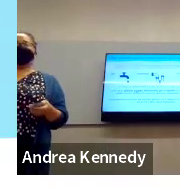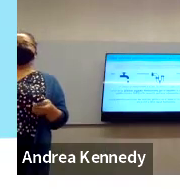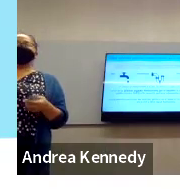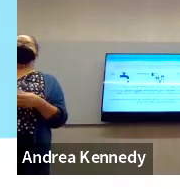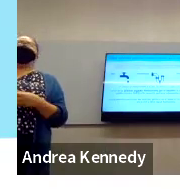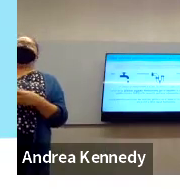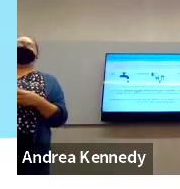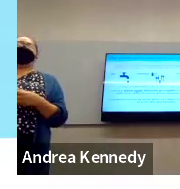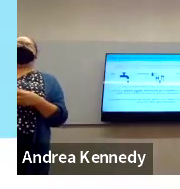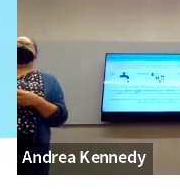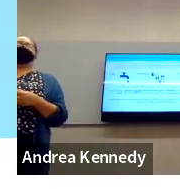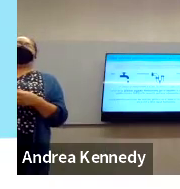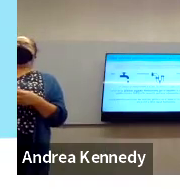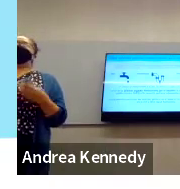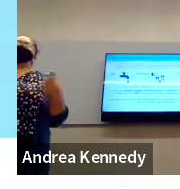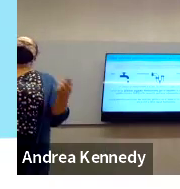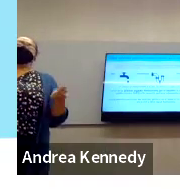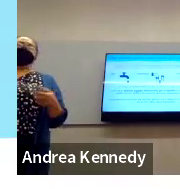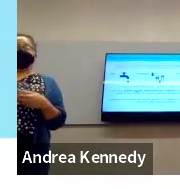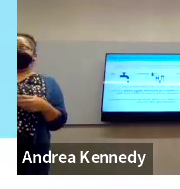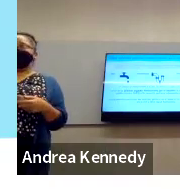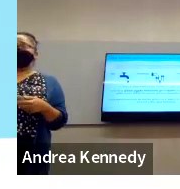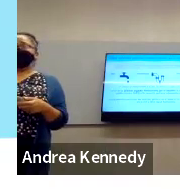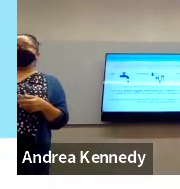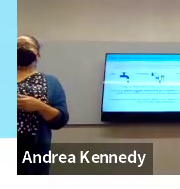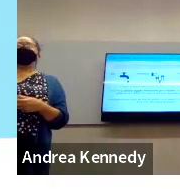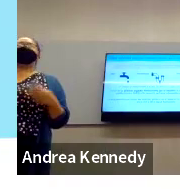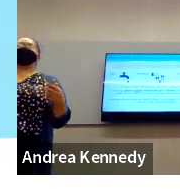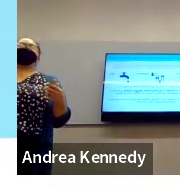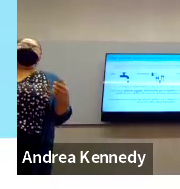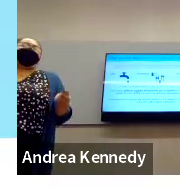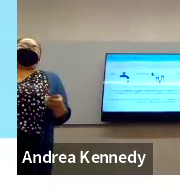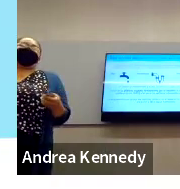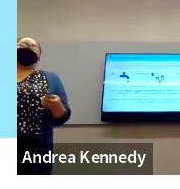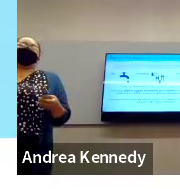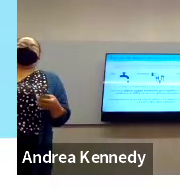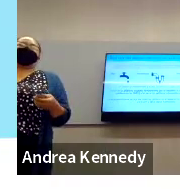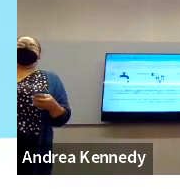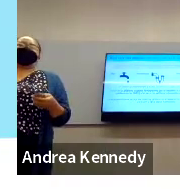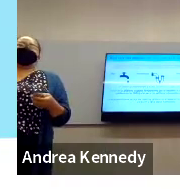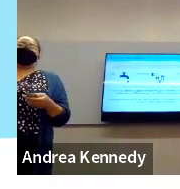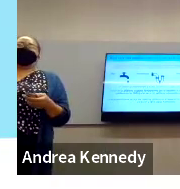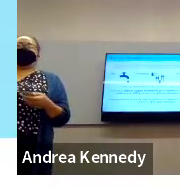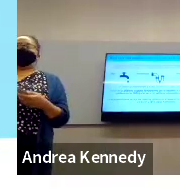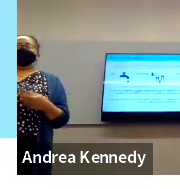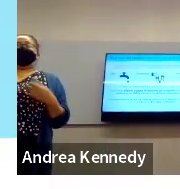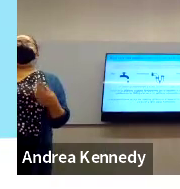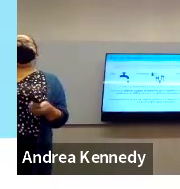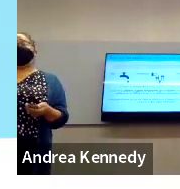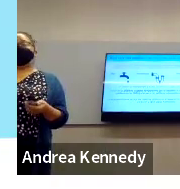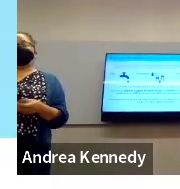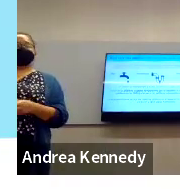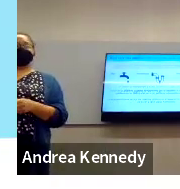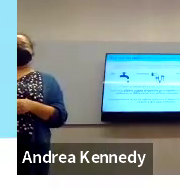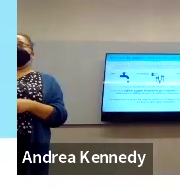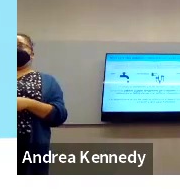of utilities. It's not transparent. So people don't know what calculations they're even using